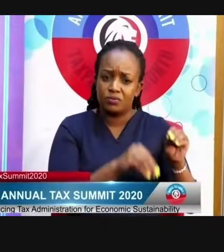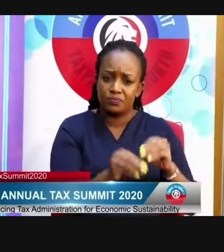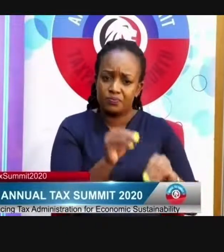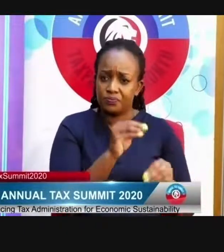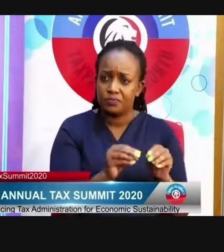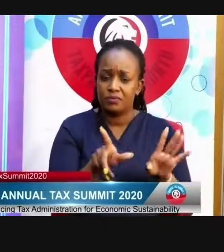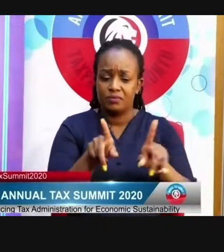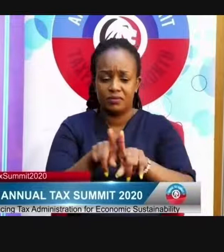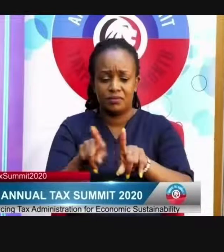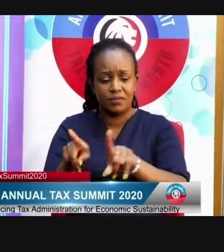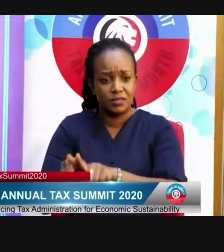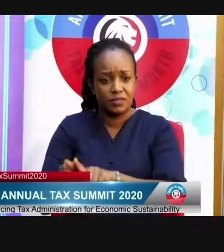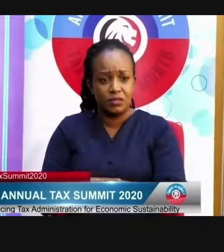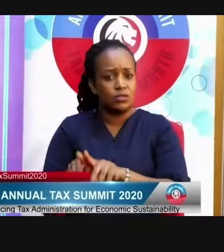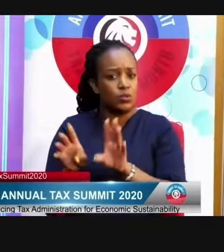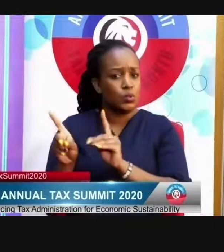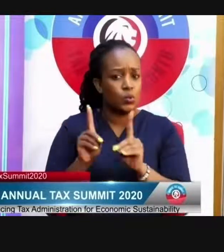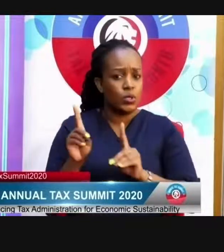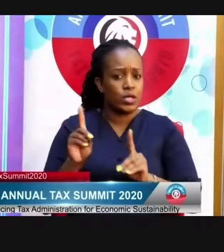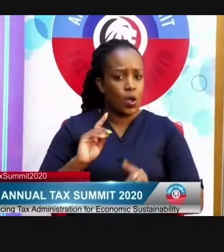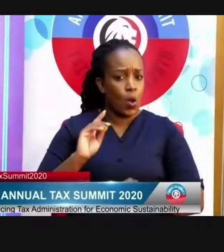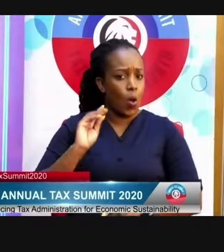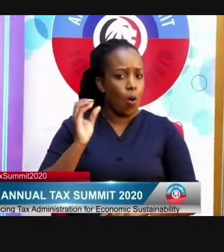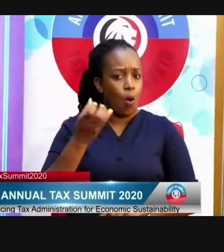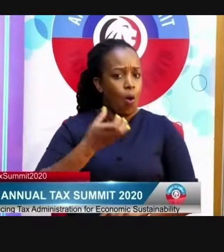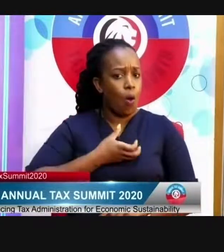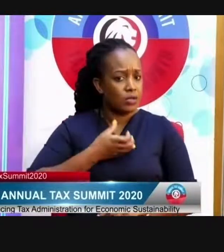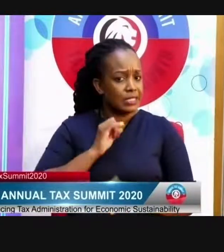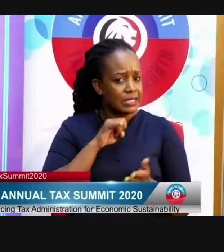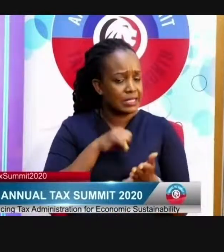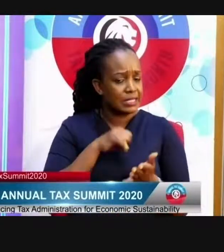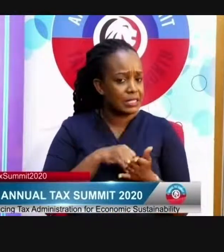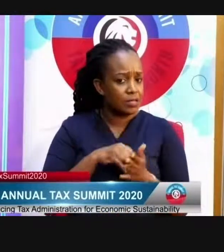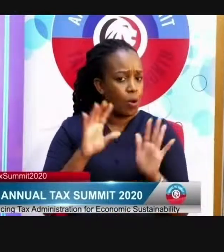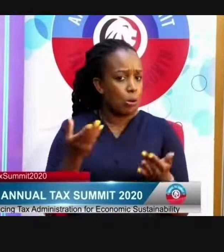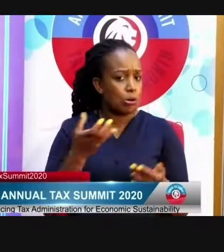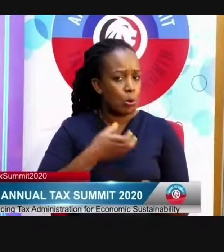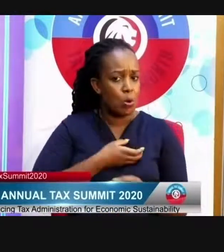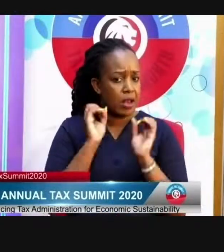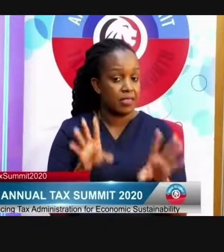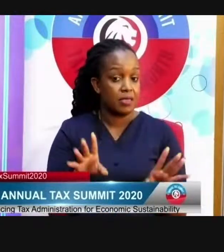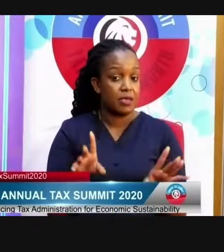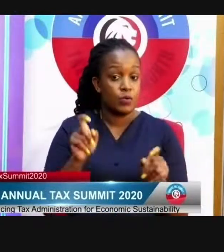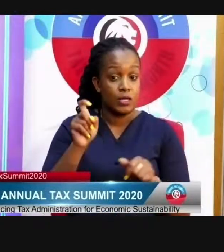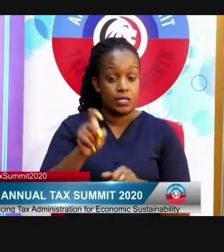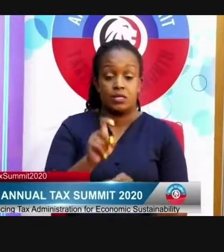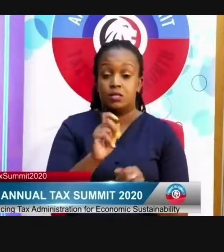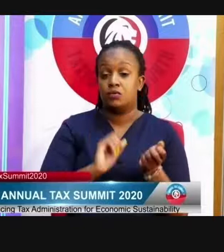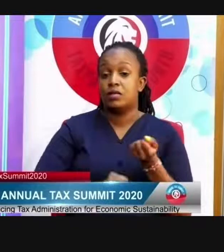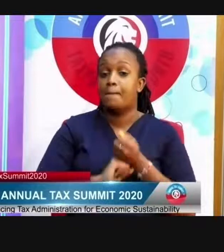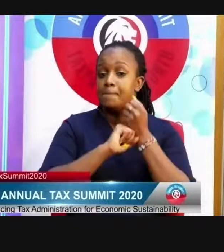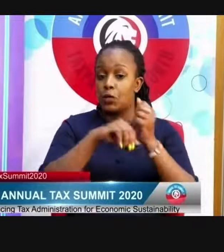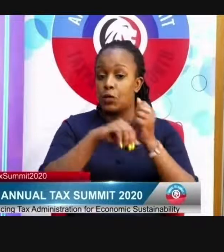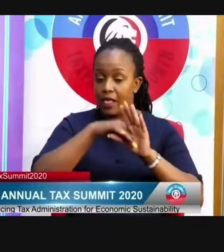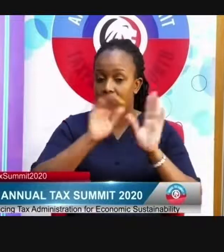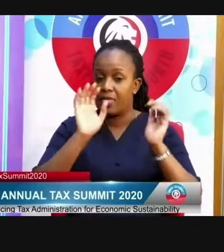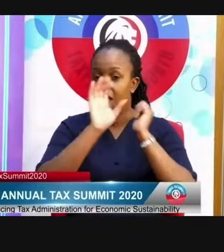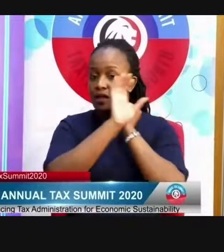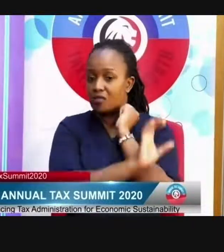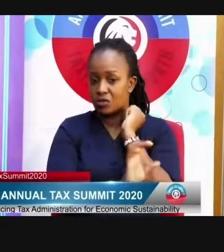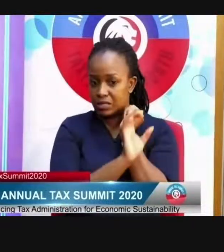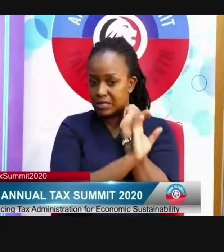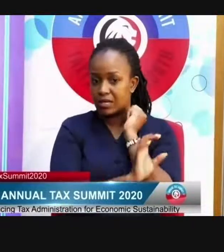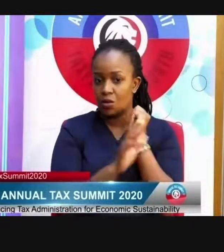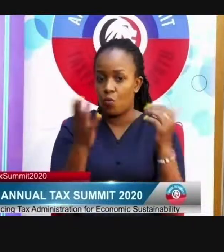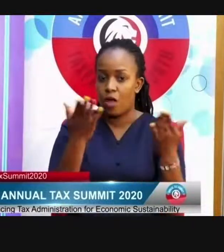doing audits, and the type of technical work that ATAF has been supporting across the continent that has brought in $1.2